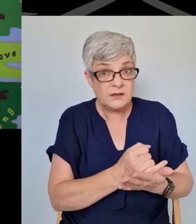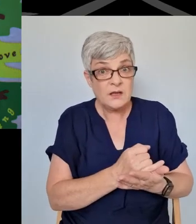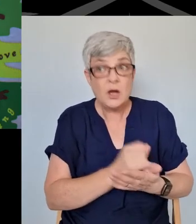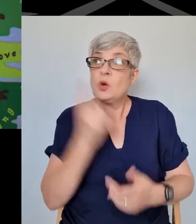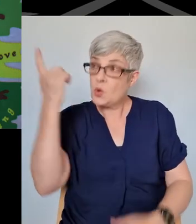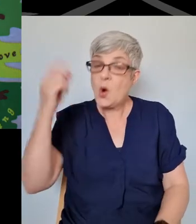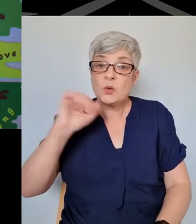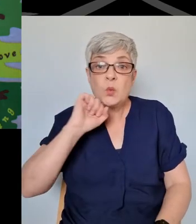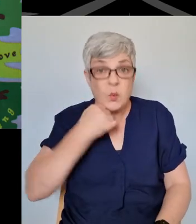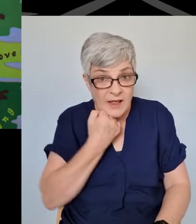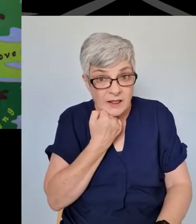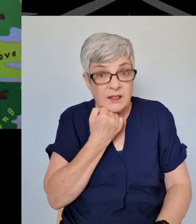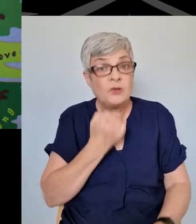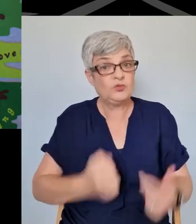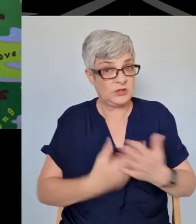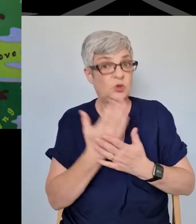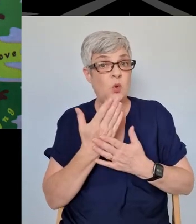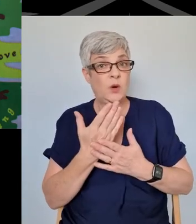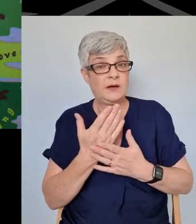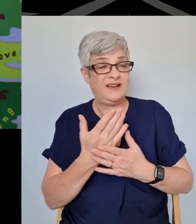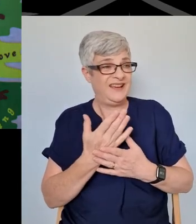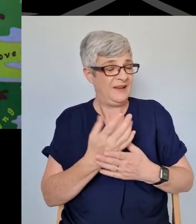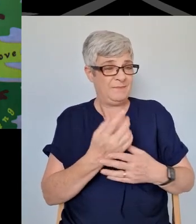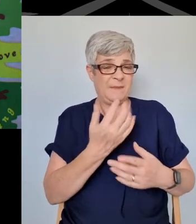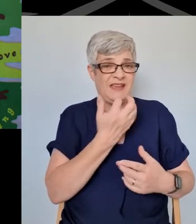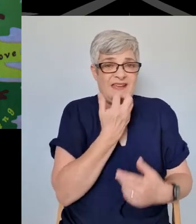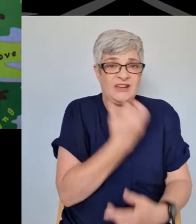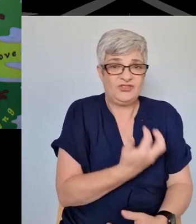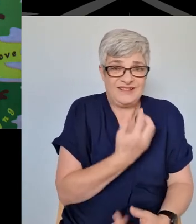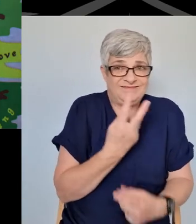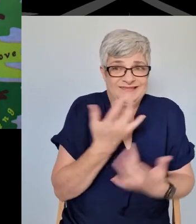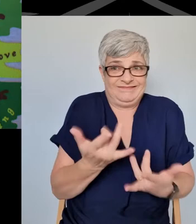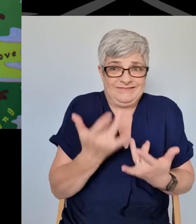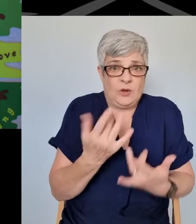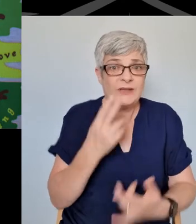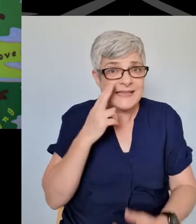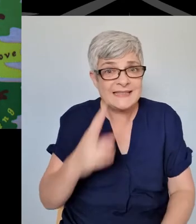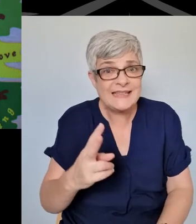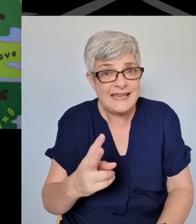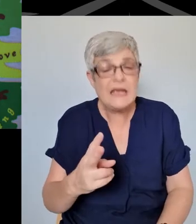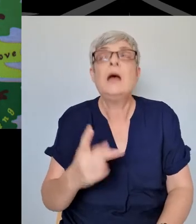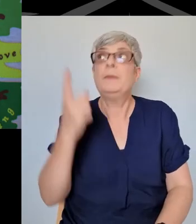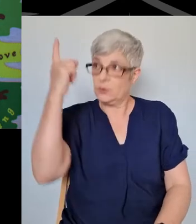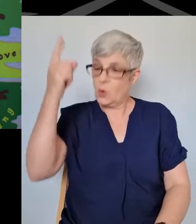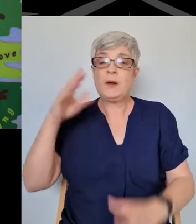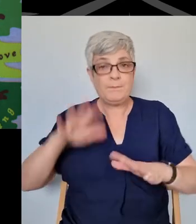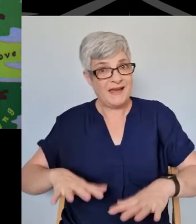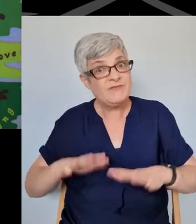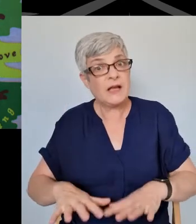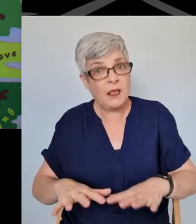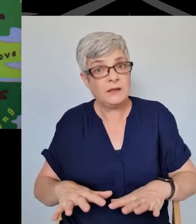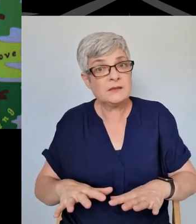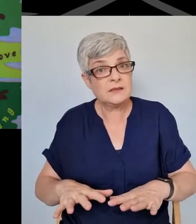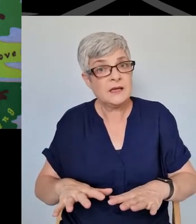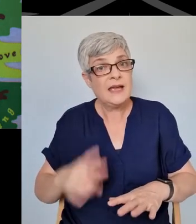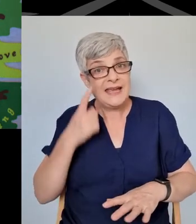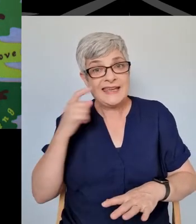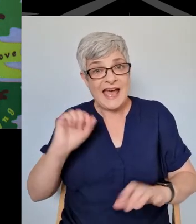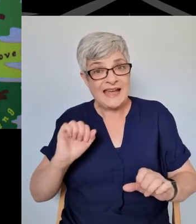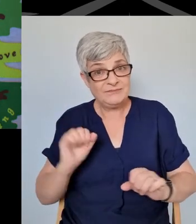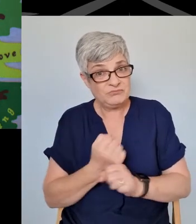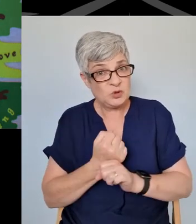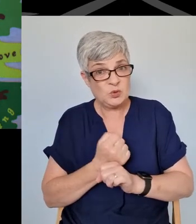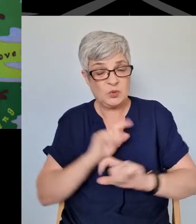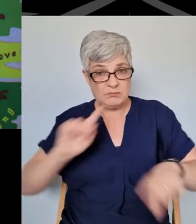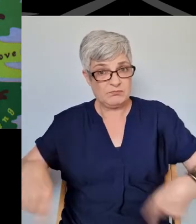and God would restore them, even though they couldn't see a way out. God was a God of miracles. God was a God who could do the unlikely